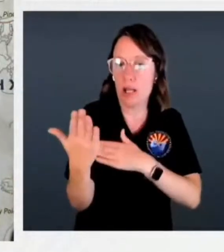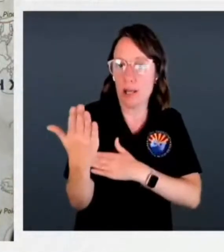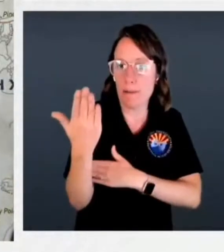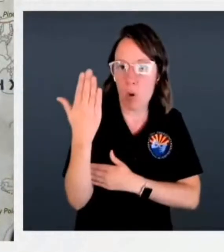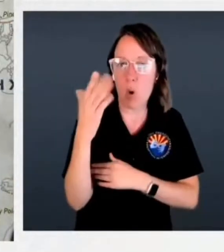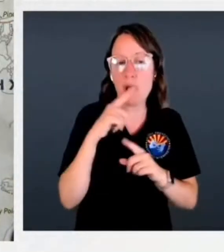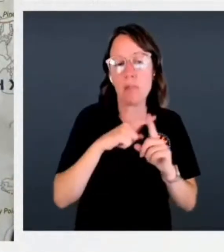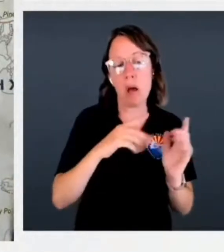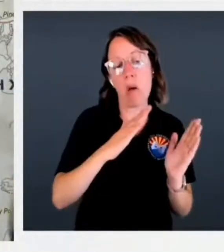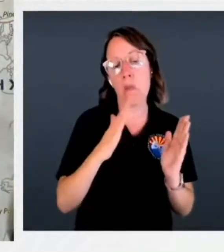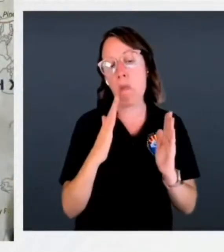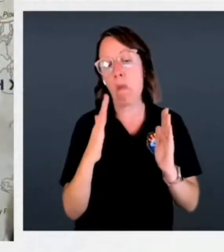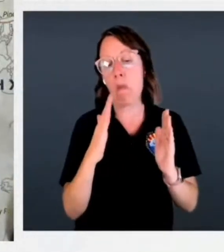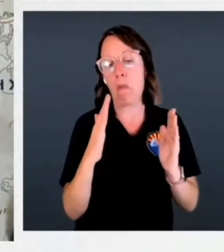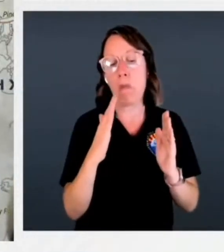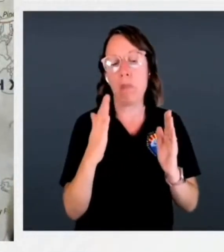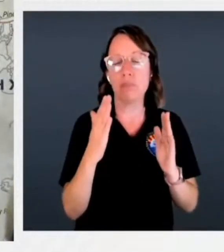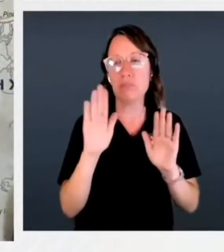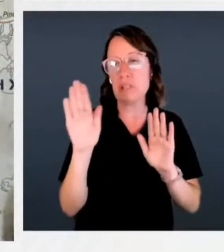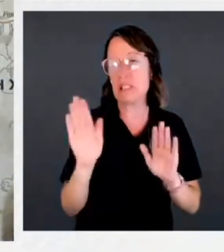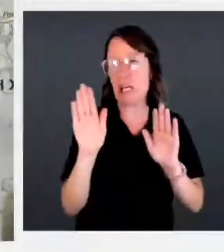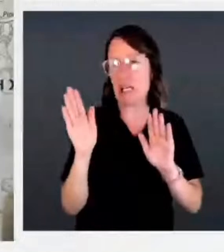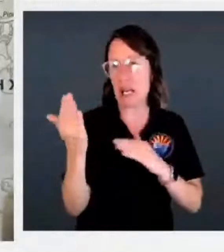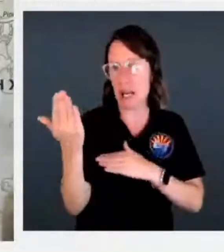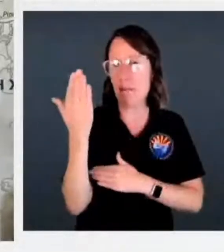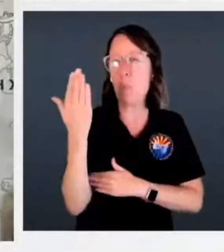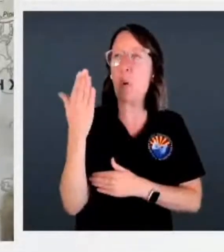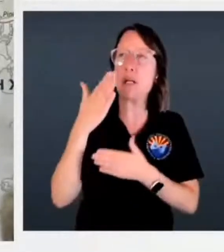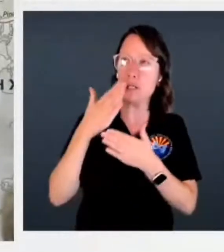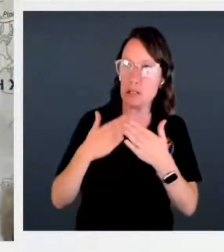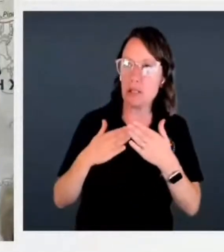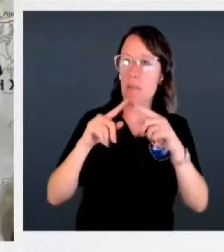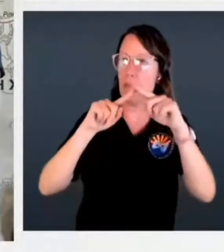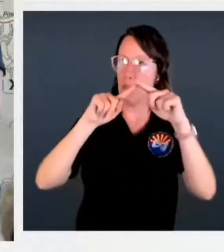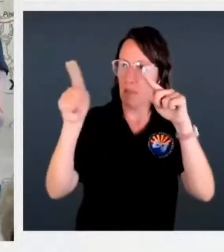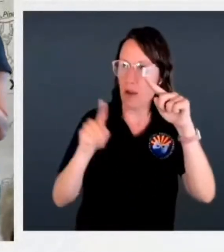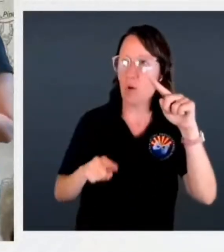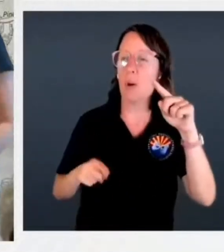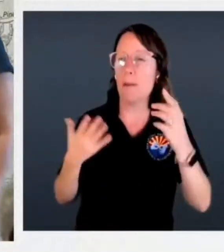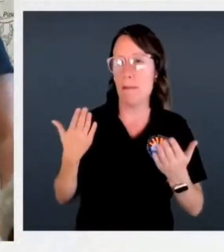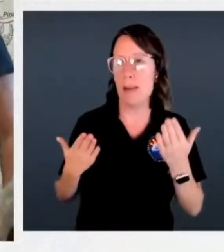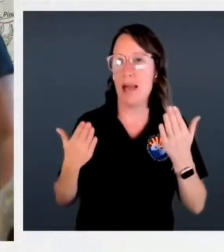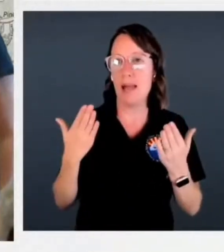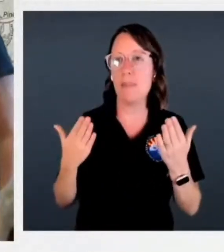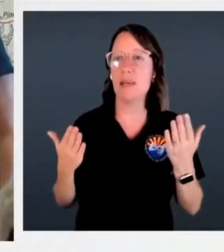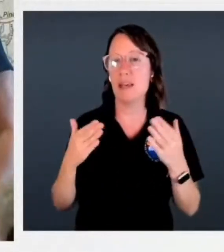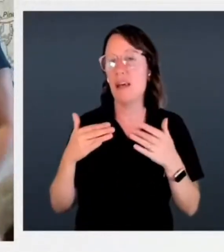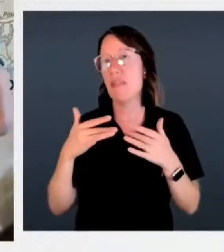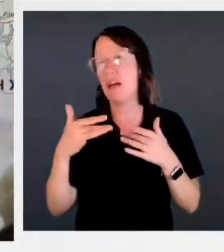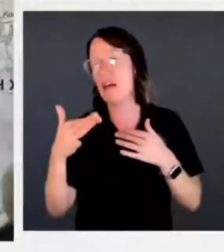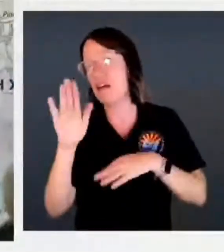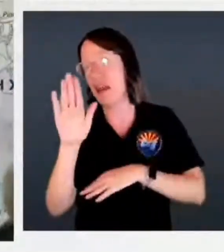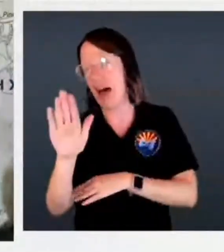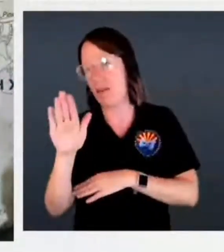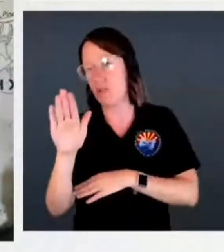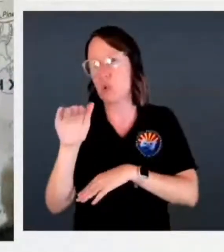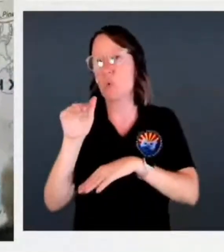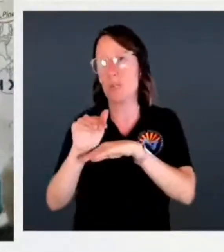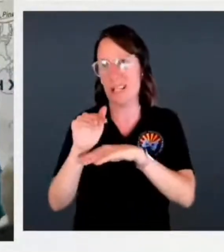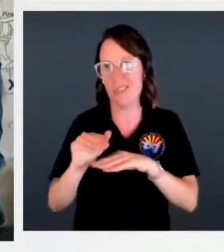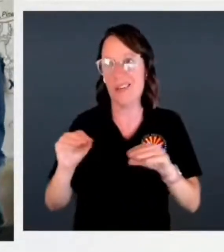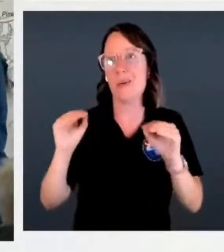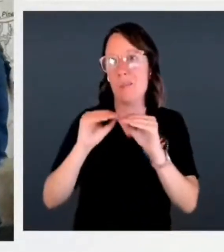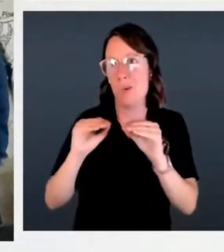few isolated storms beginning late Sunday morning and then becoming a lot more, the coverage increasing through the afternoon and evening. Those